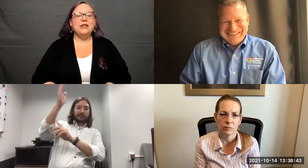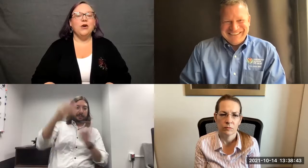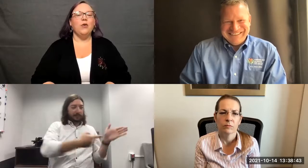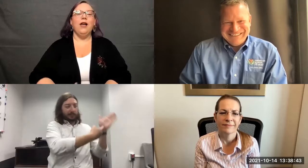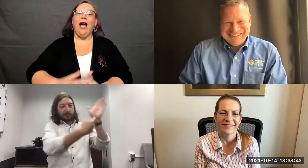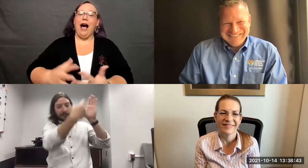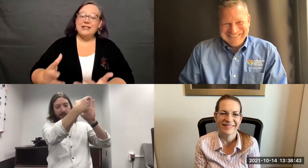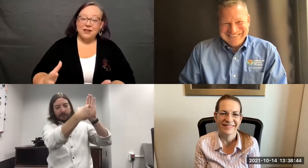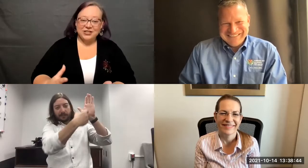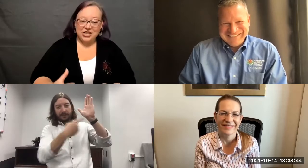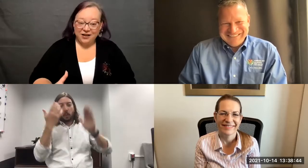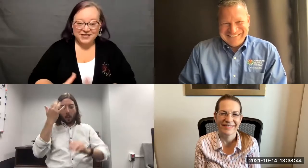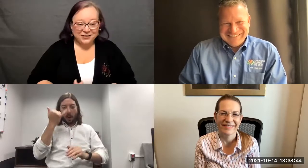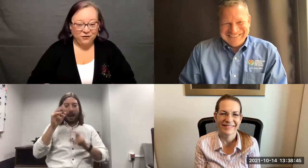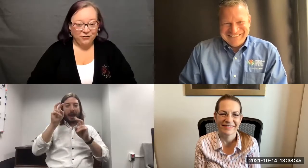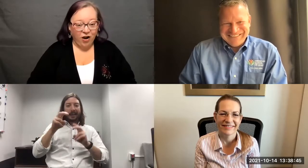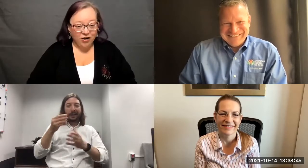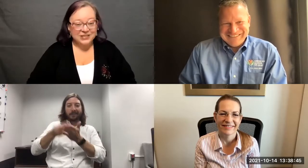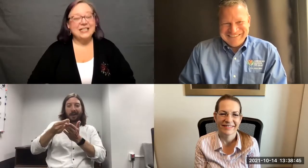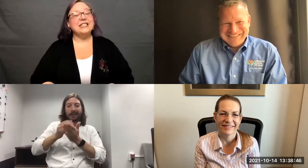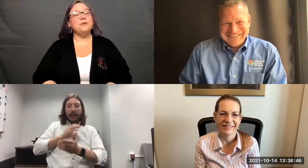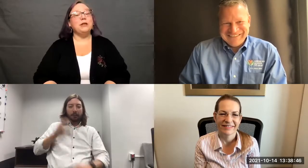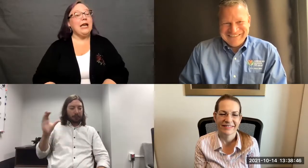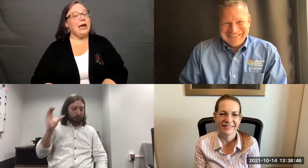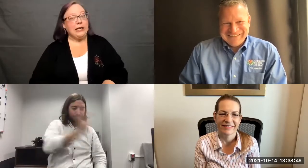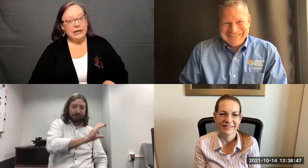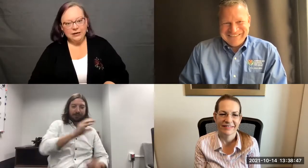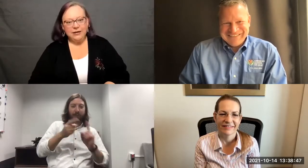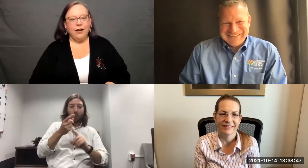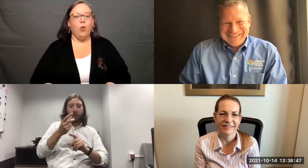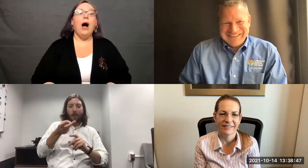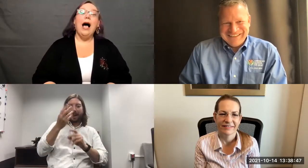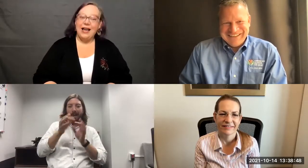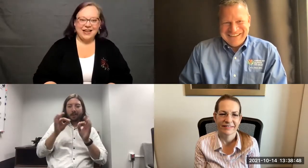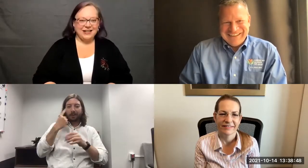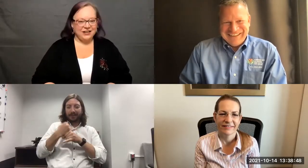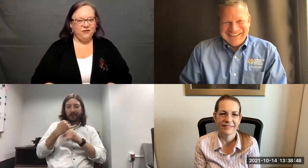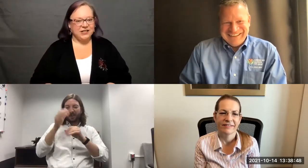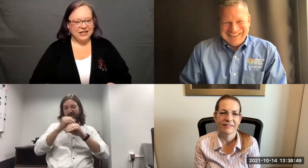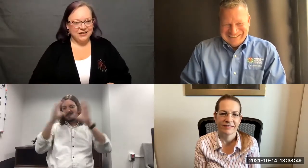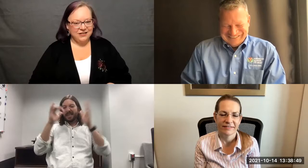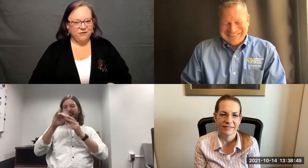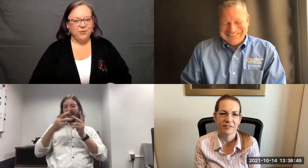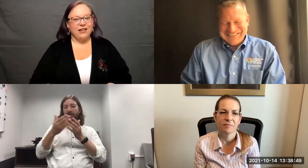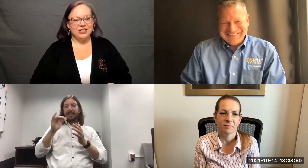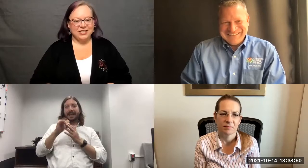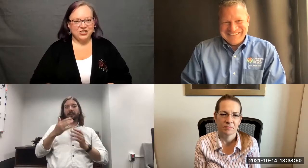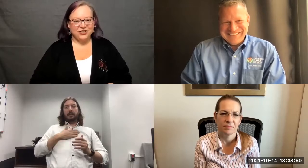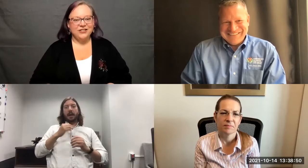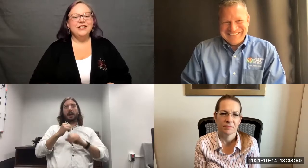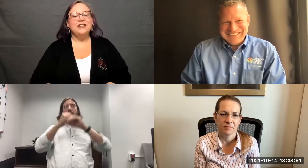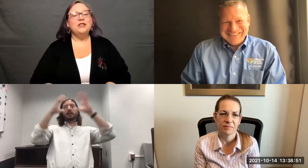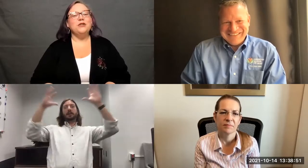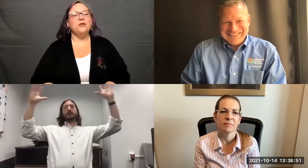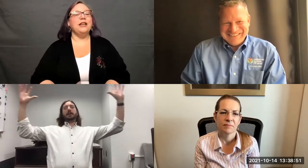And so I saw Jeff sit in front of Congress and explain why they needed funding from the